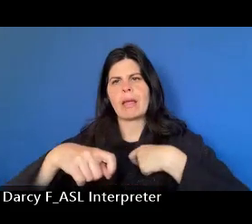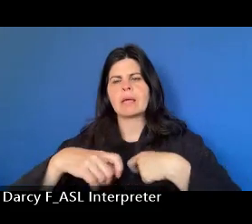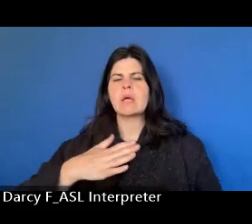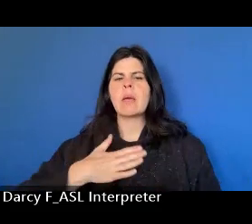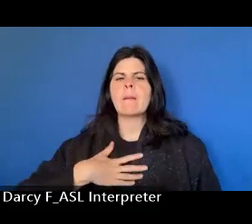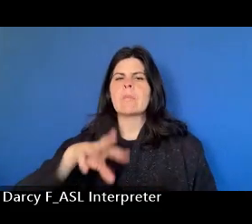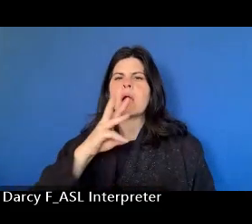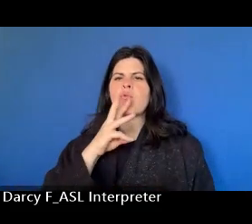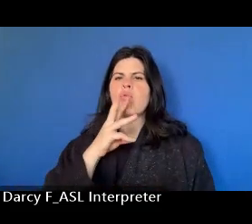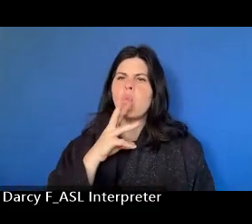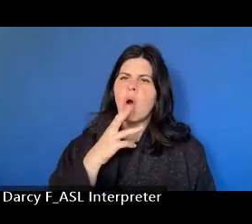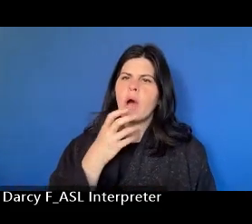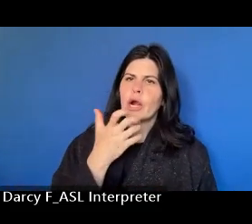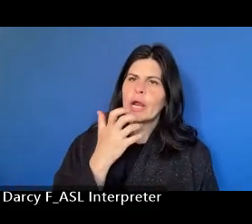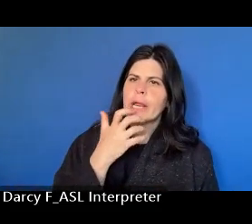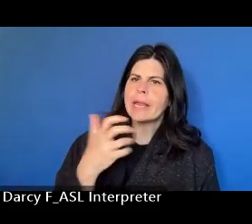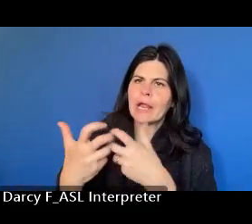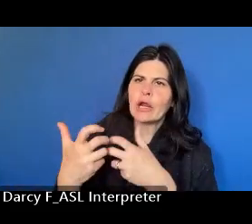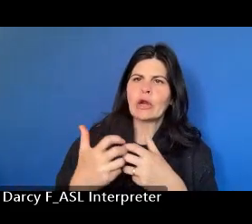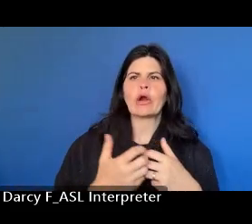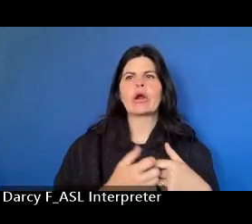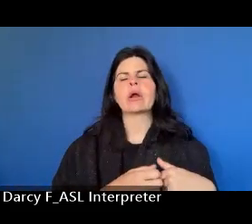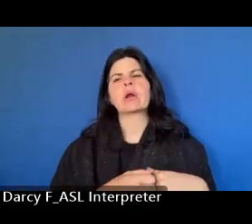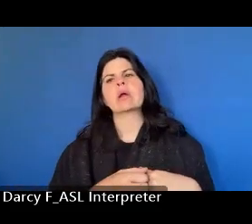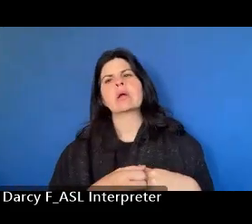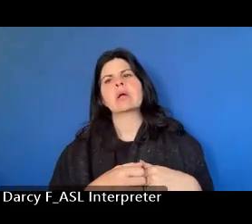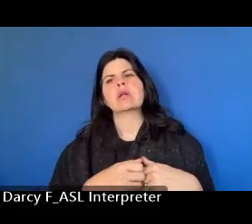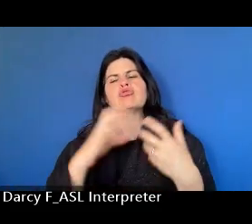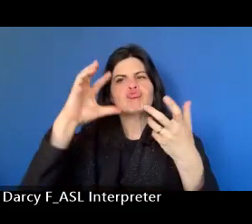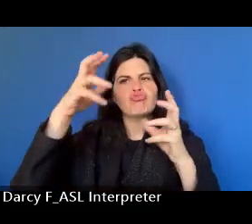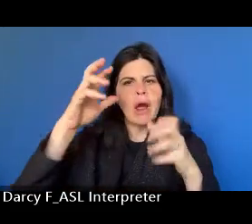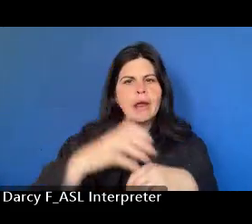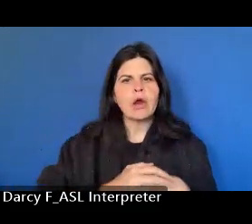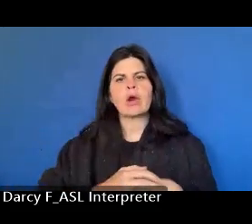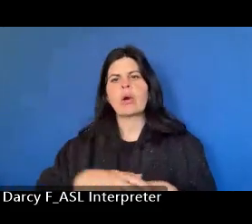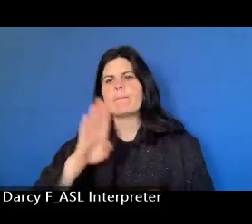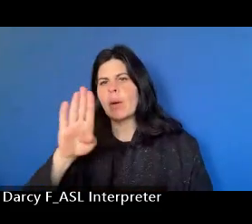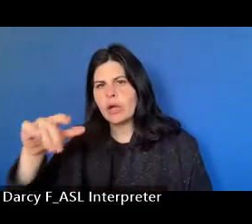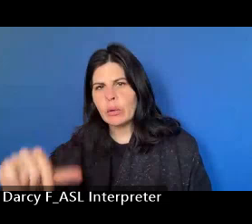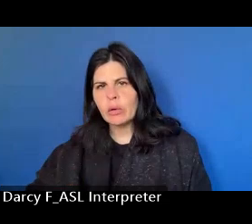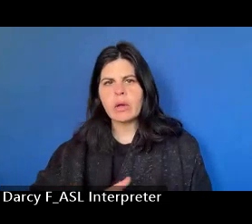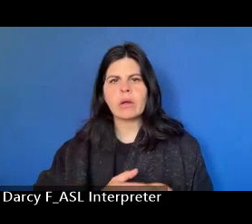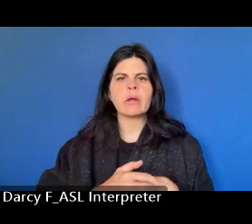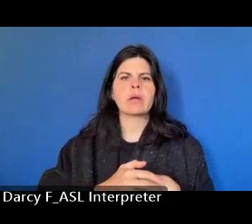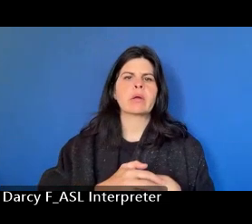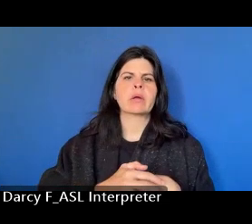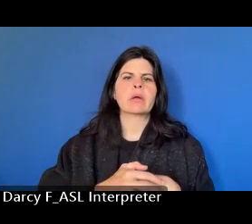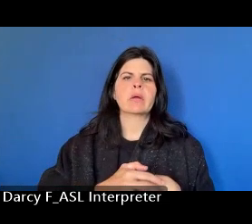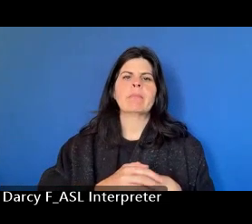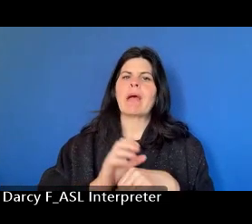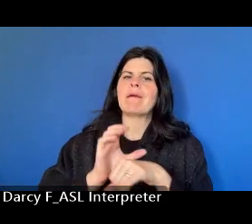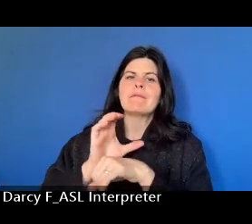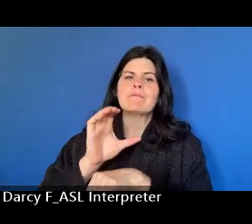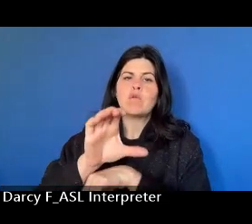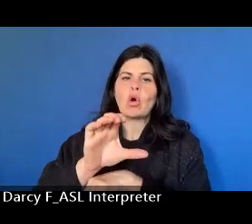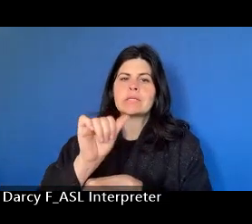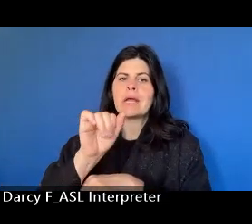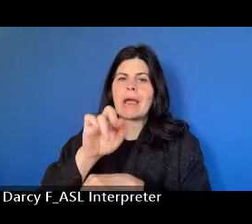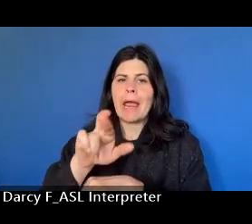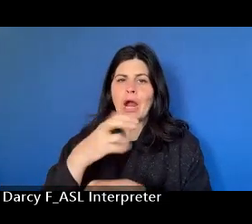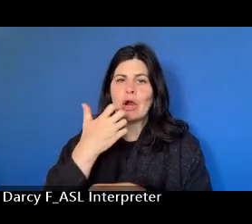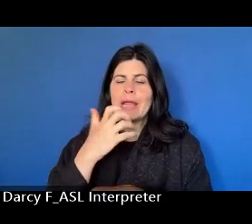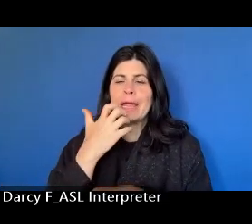water heater, clothes dryer, barbecue grill, forced air heater. And as a matter of fact, I do have an electric